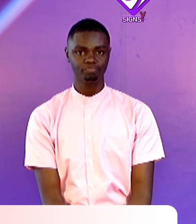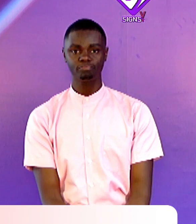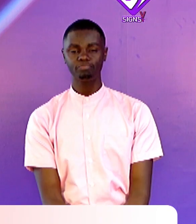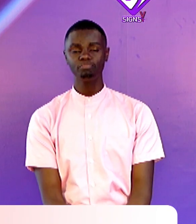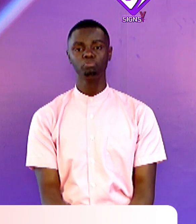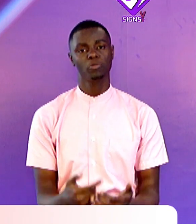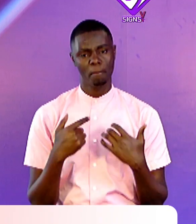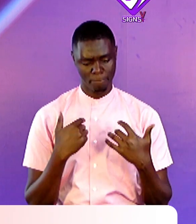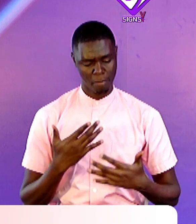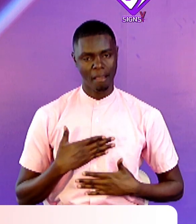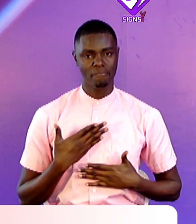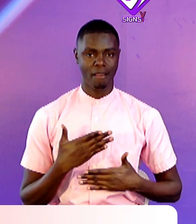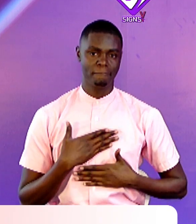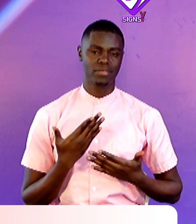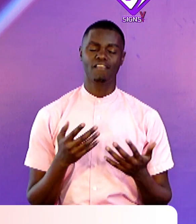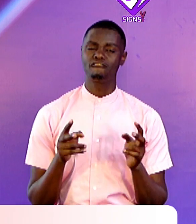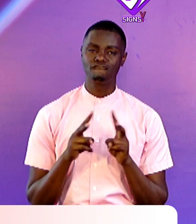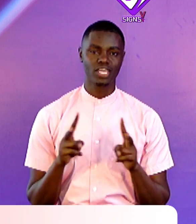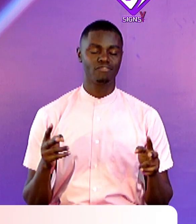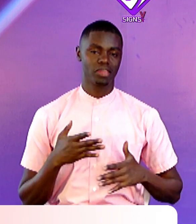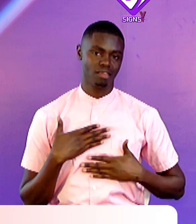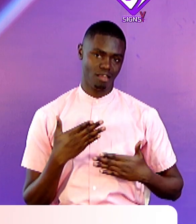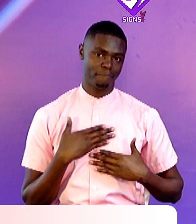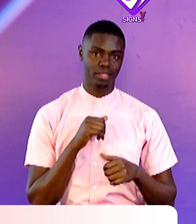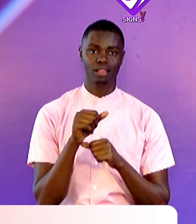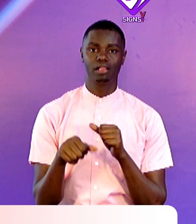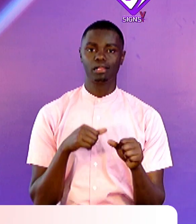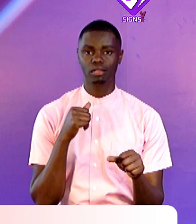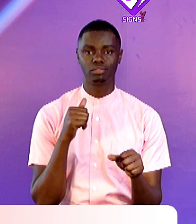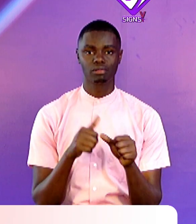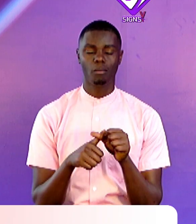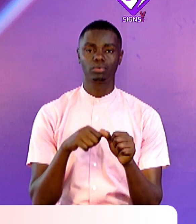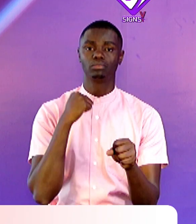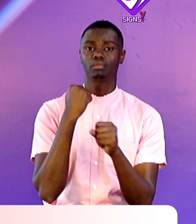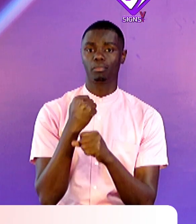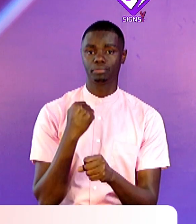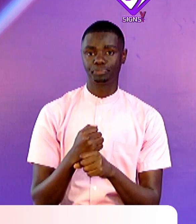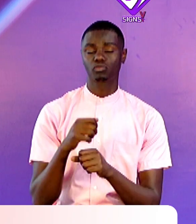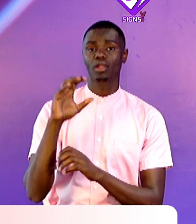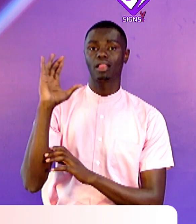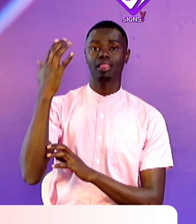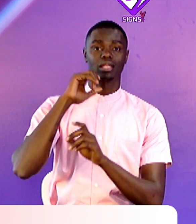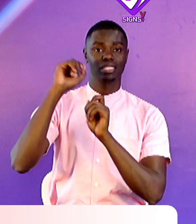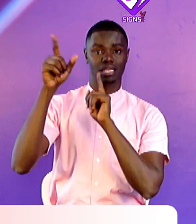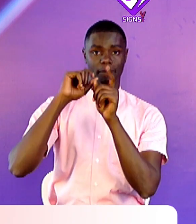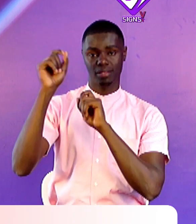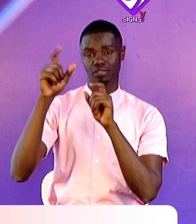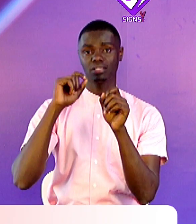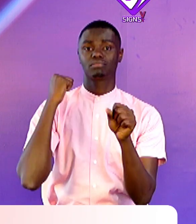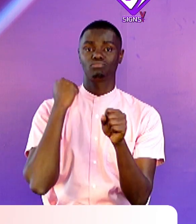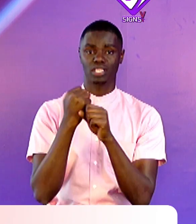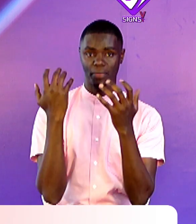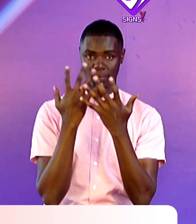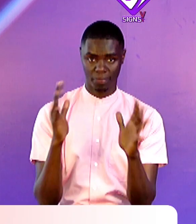I'm happy. I'm very happy about the performance that Harambee Stars have